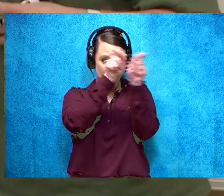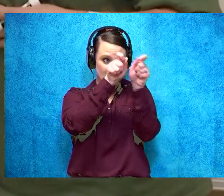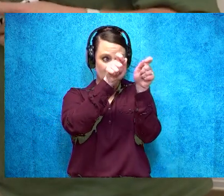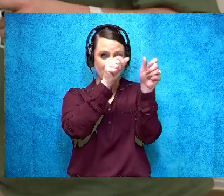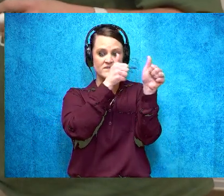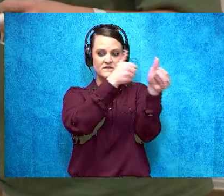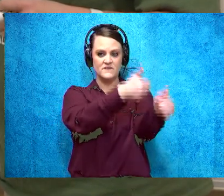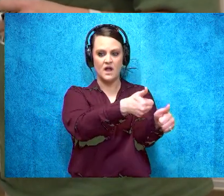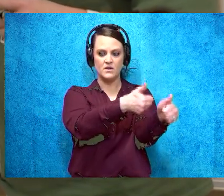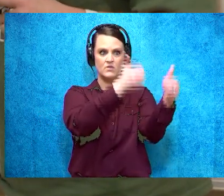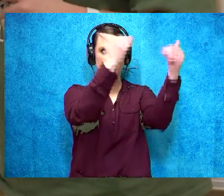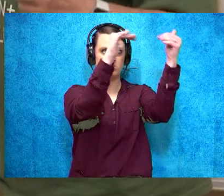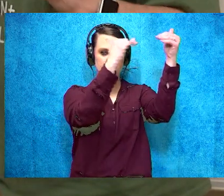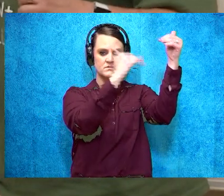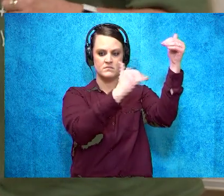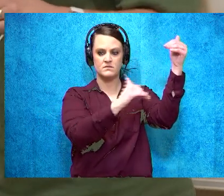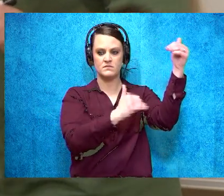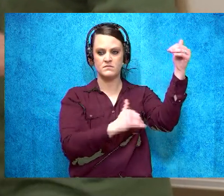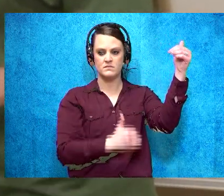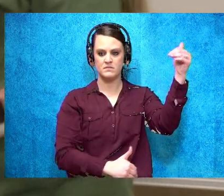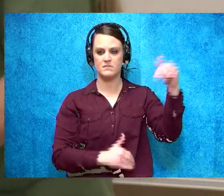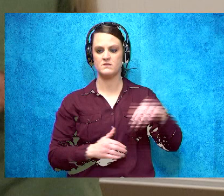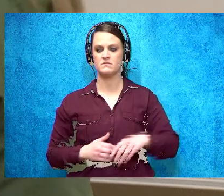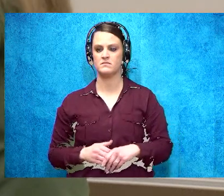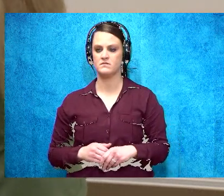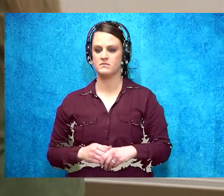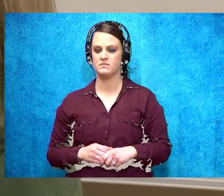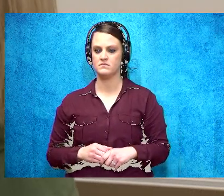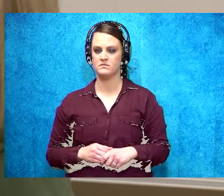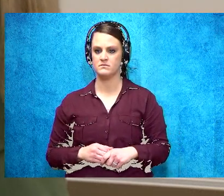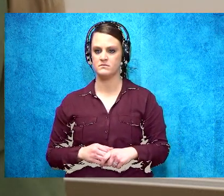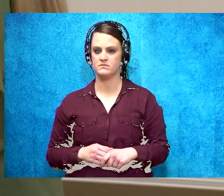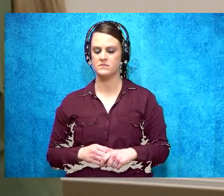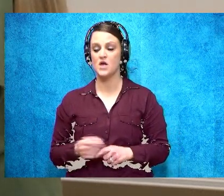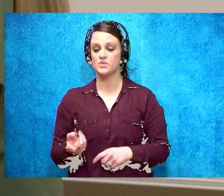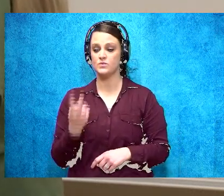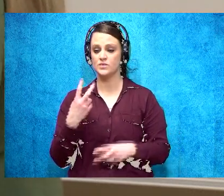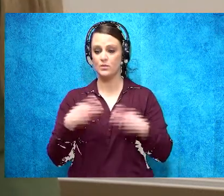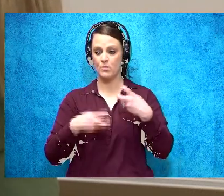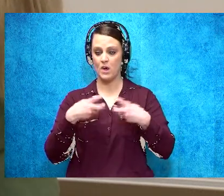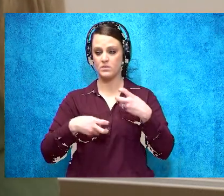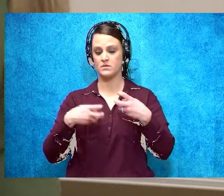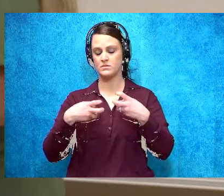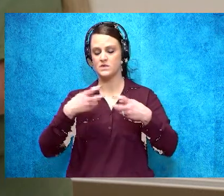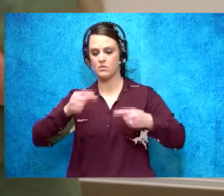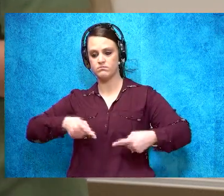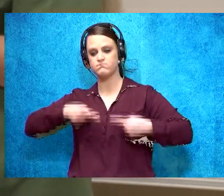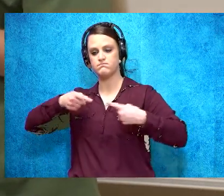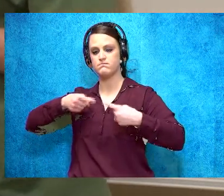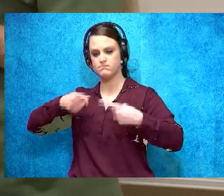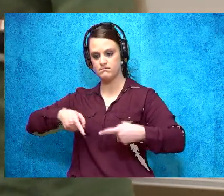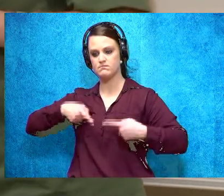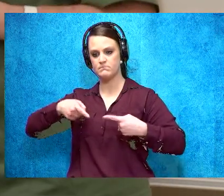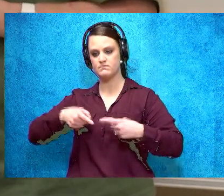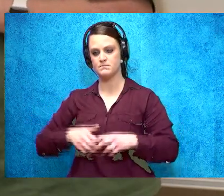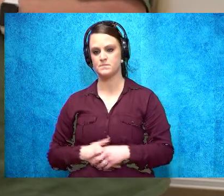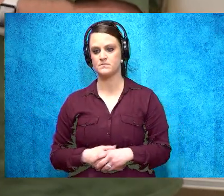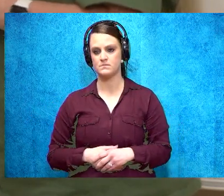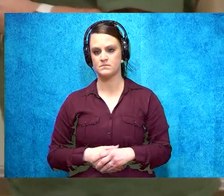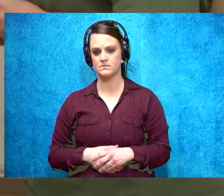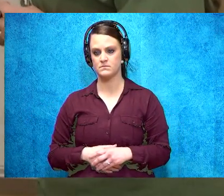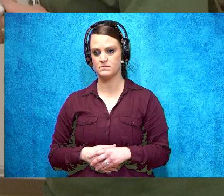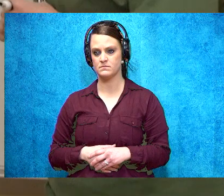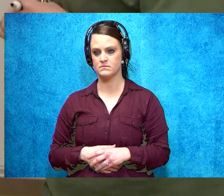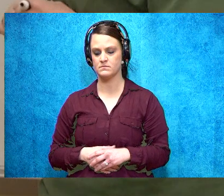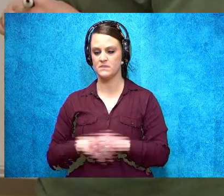that pattern? Those were some of the problems, actually 2 of the problems that they were having problems with. There was